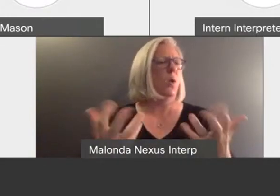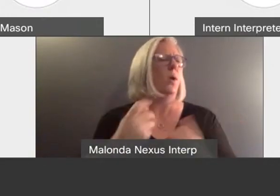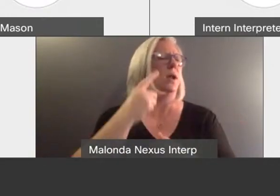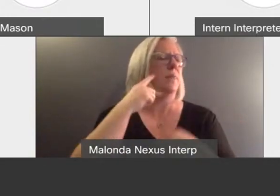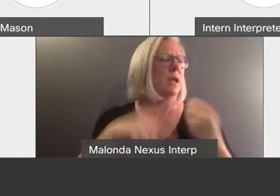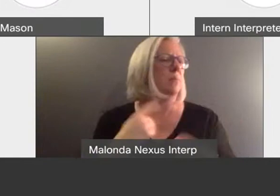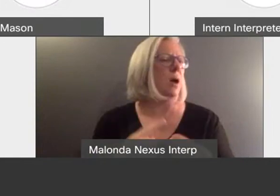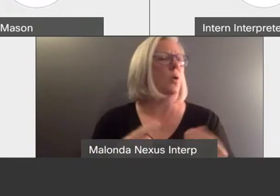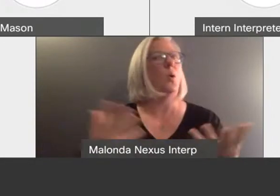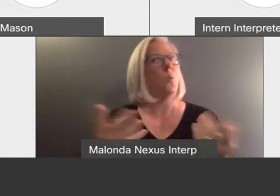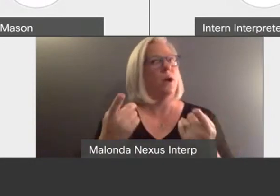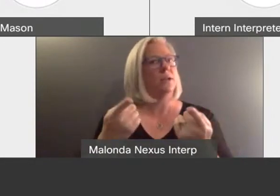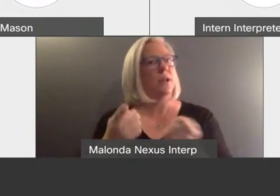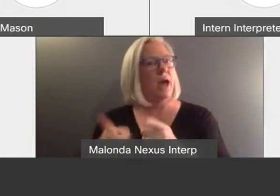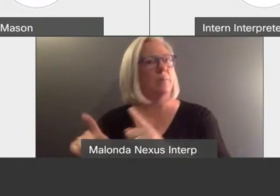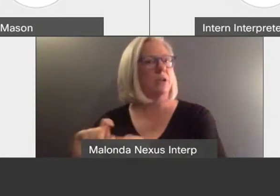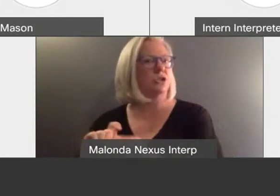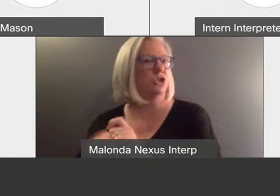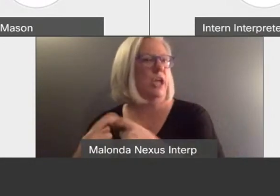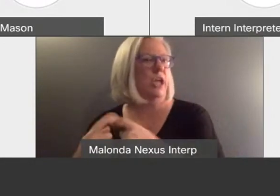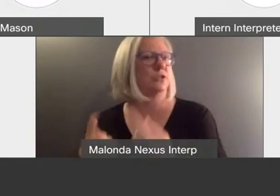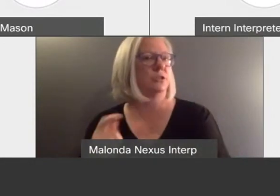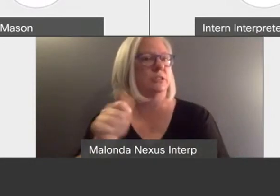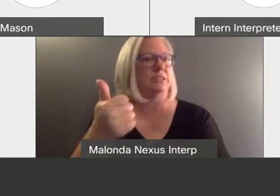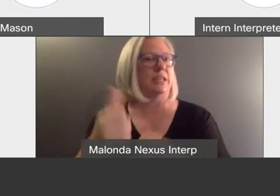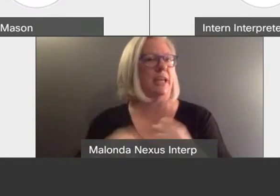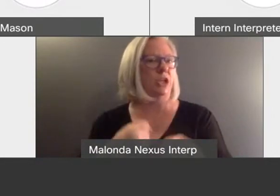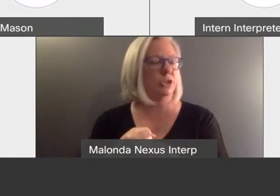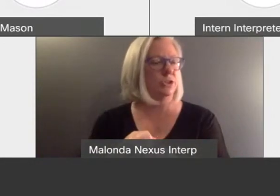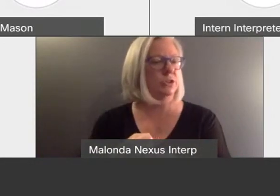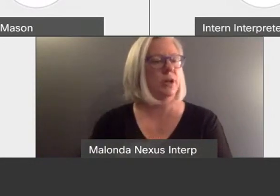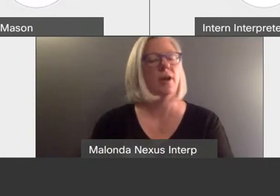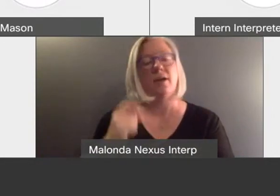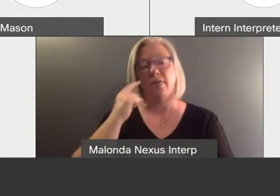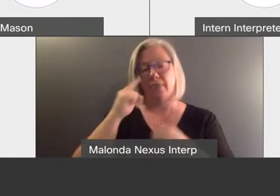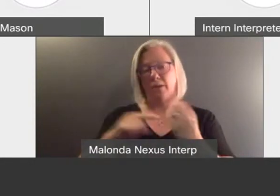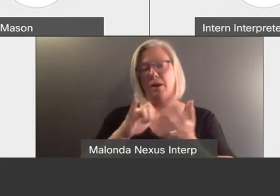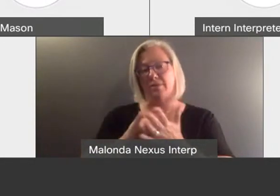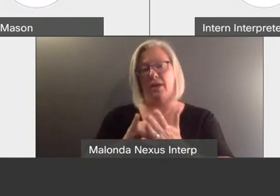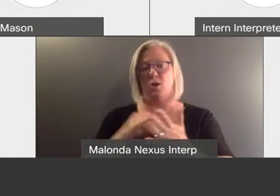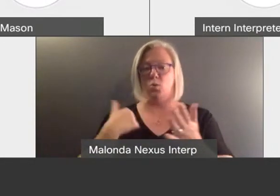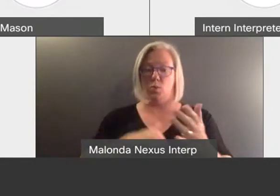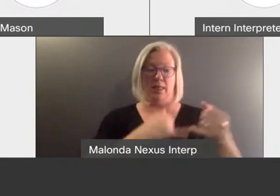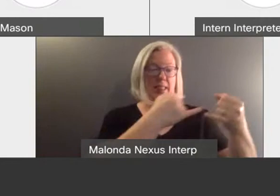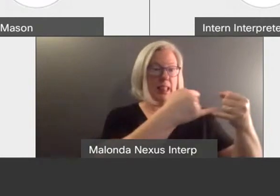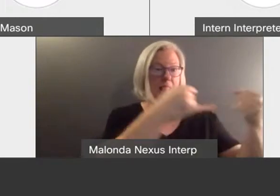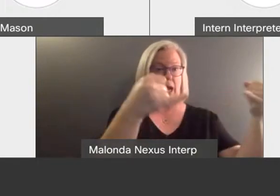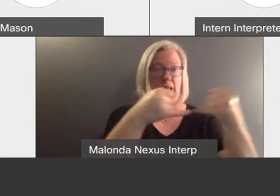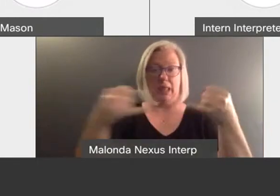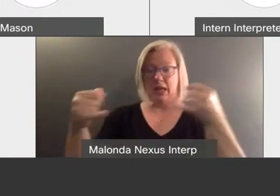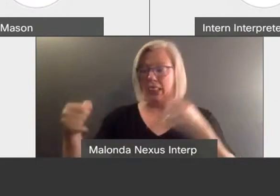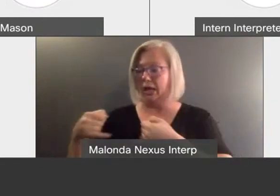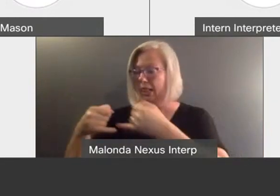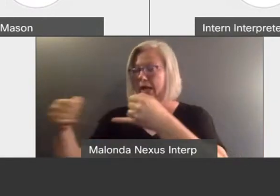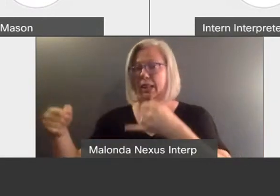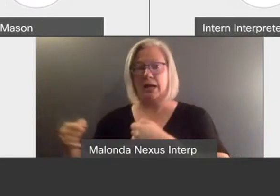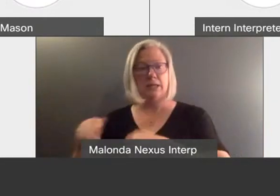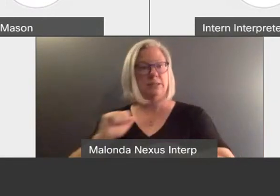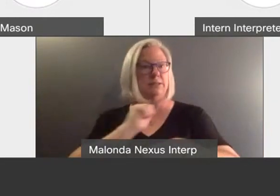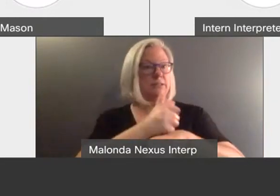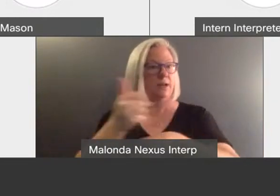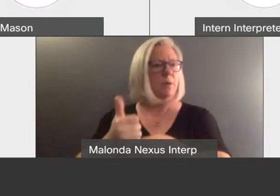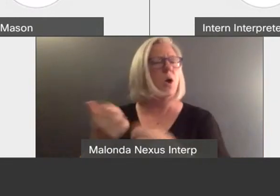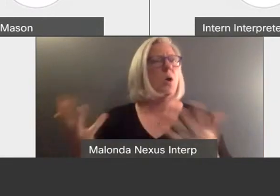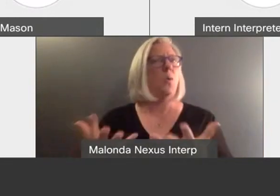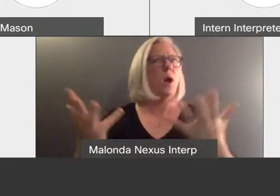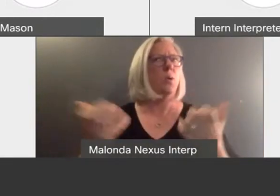in the last 10 years. That's, and think about it as we're drawing the lines, what might we want to be talking about or